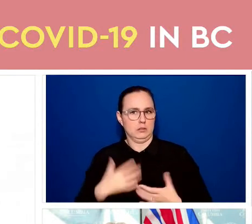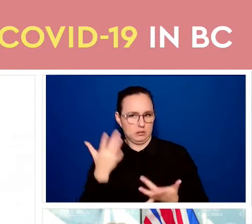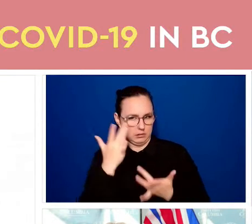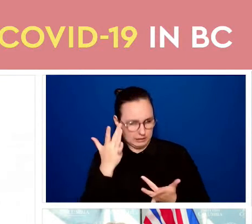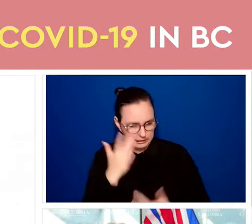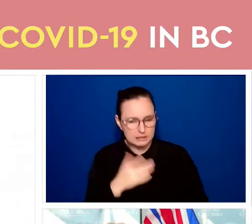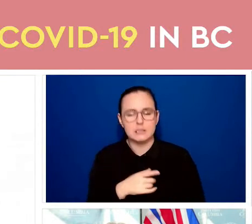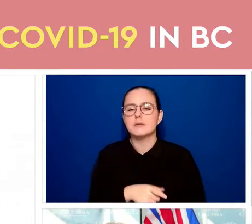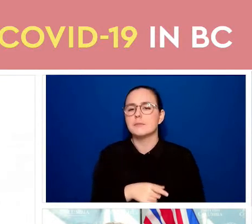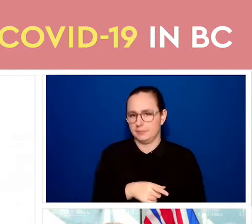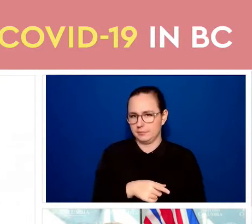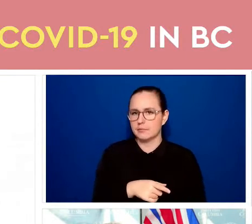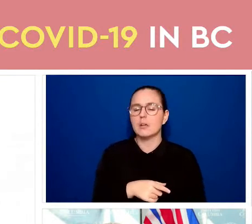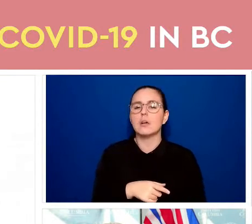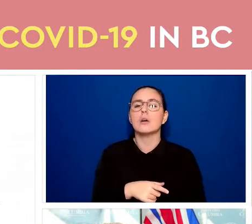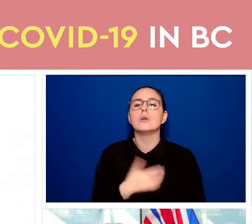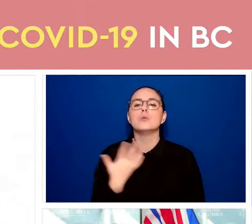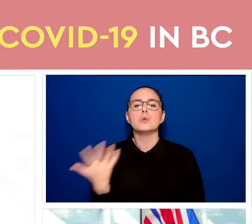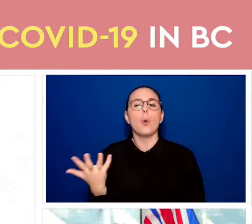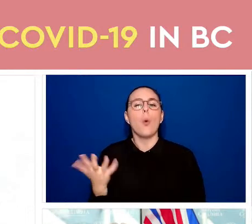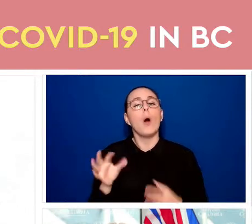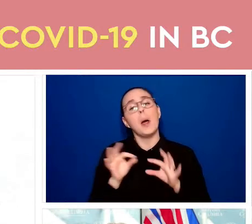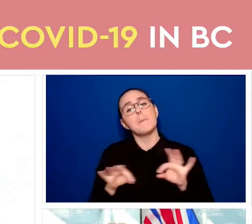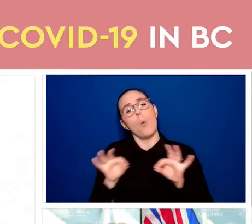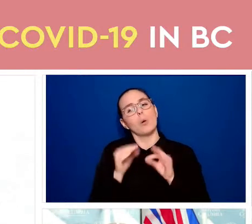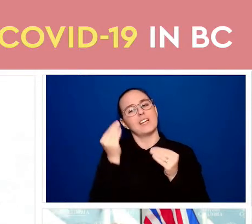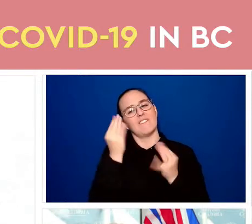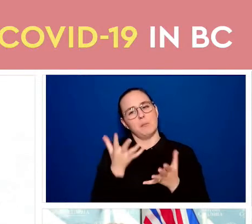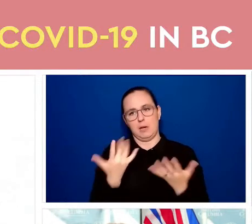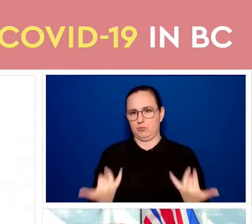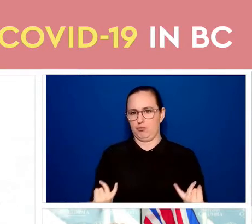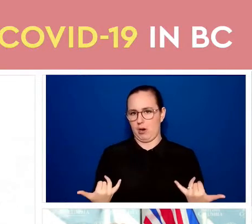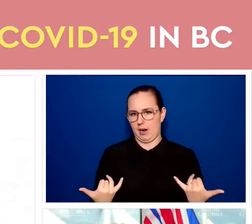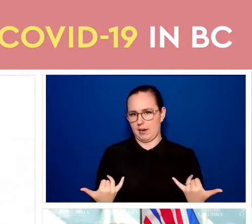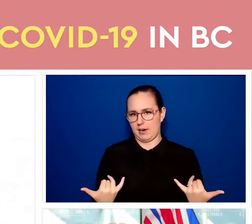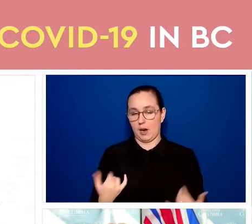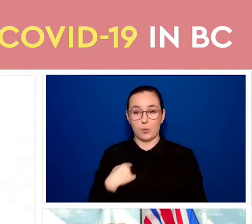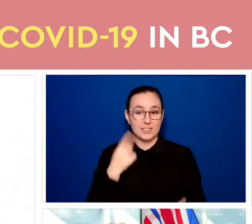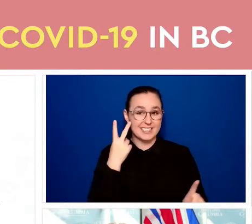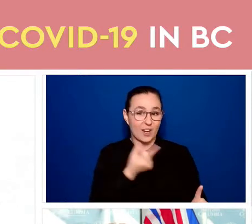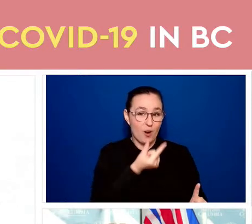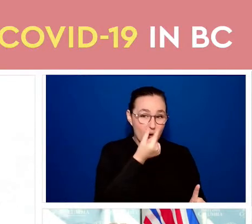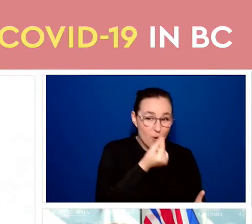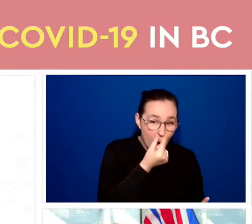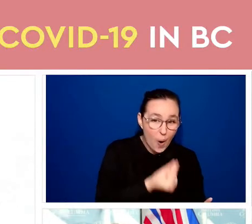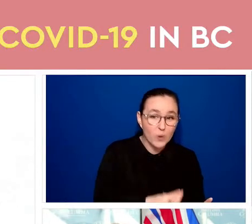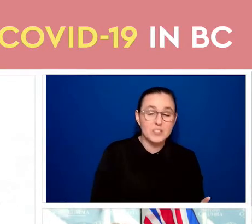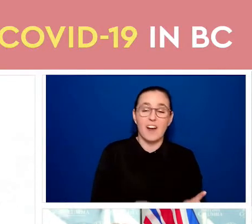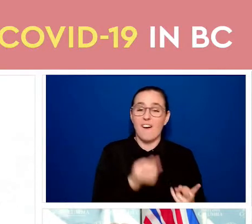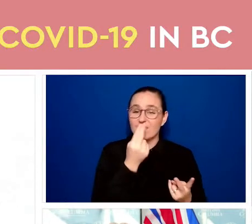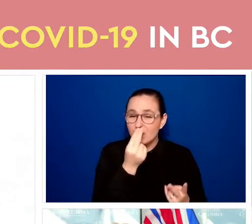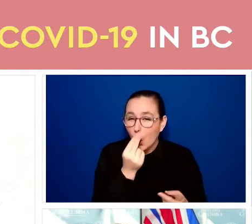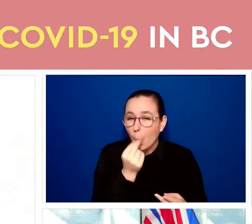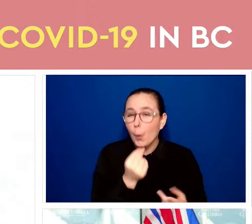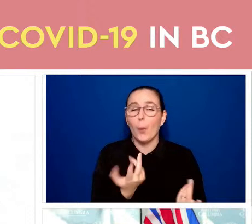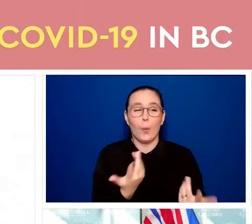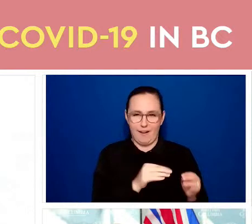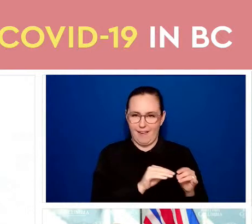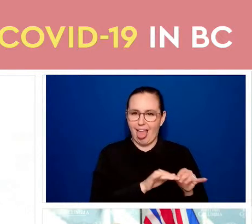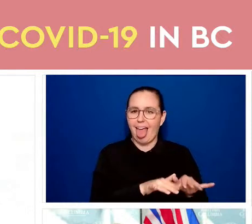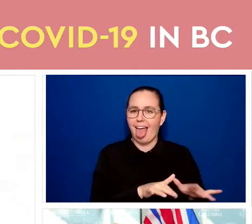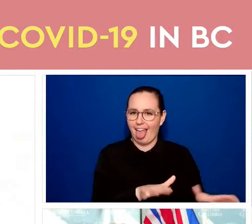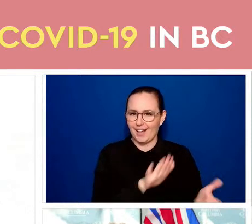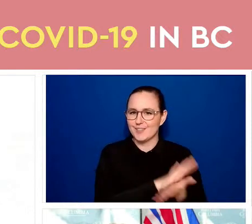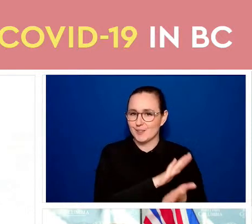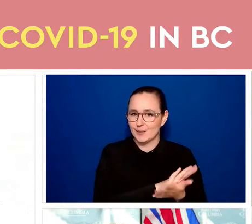are important things to know right now. We are seeing colds and flus going through our school-age children. Some of it